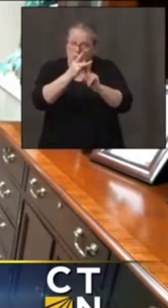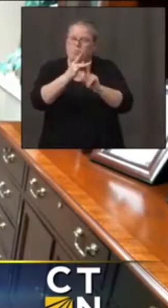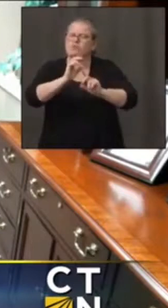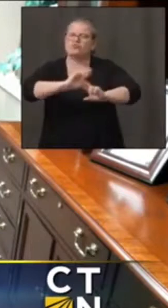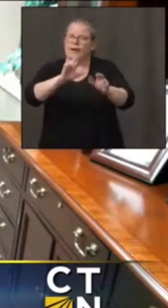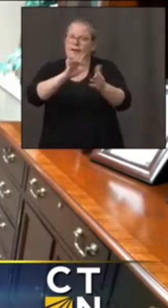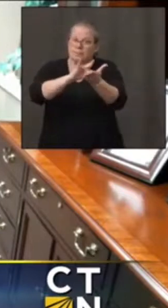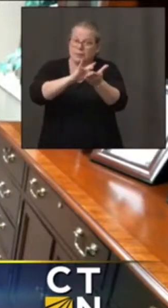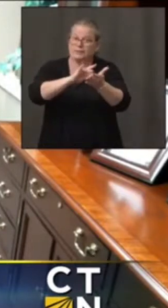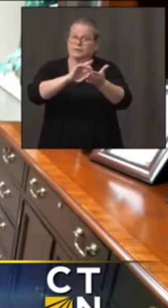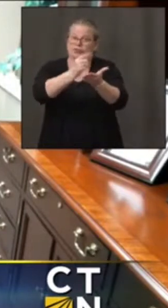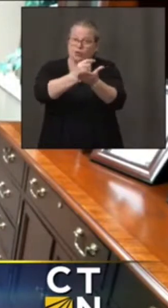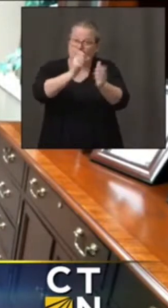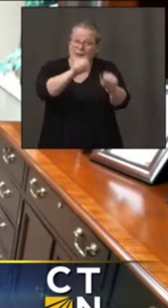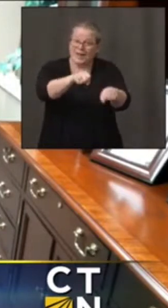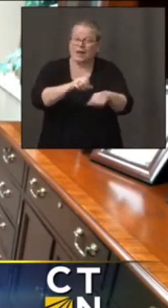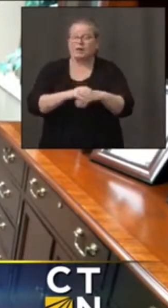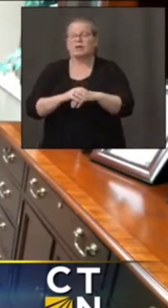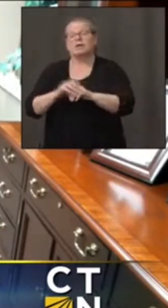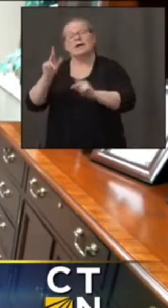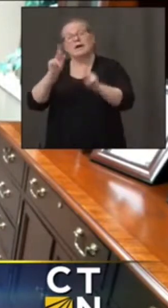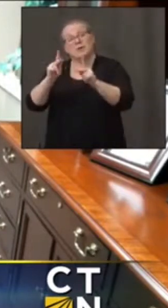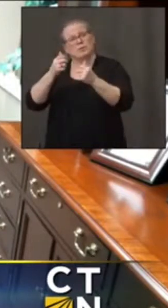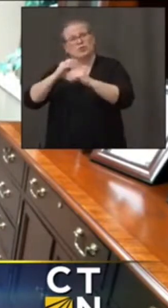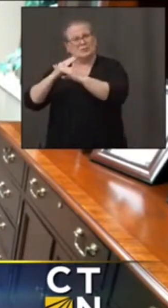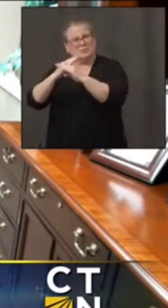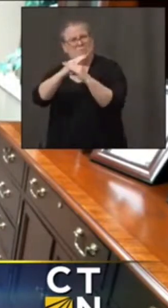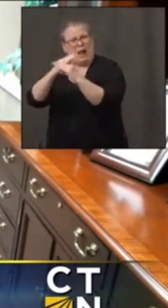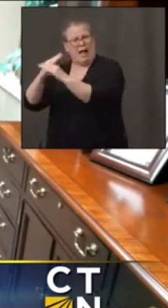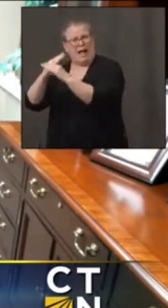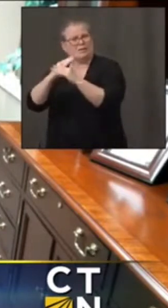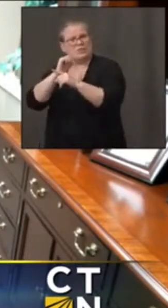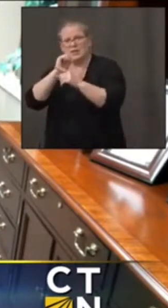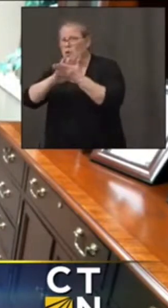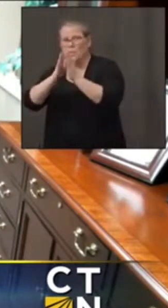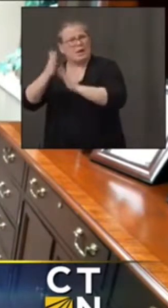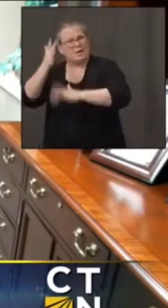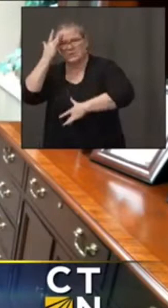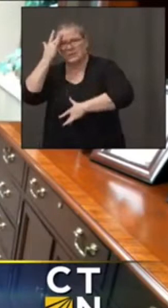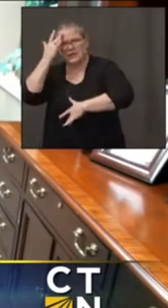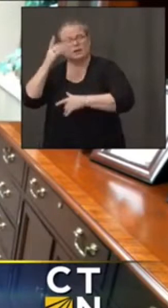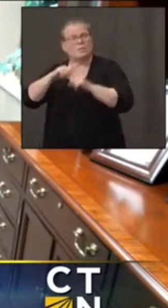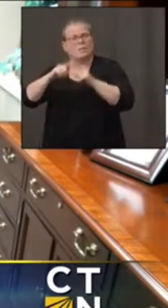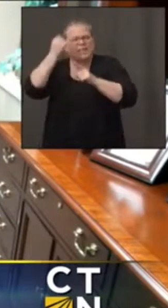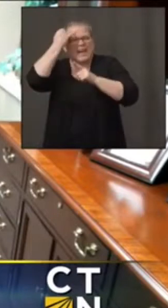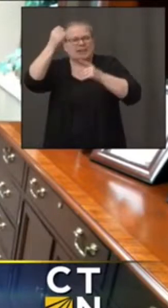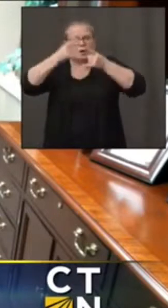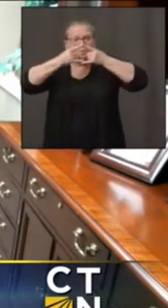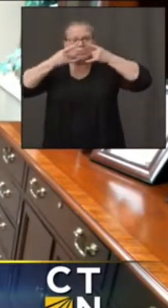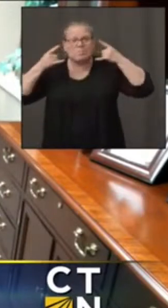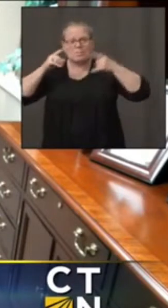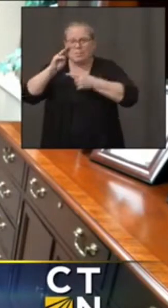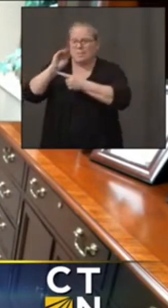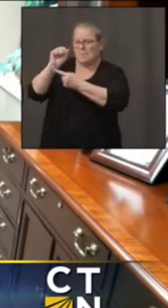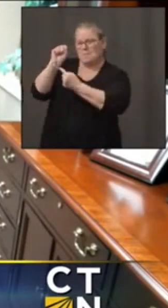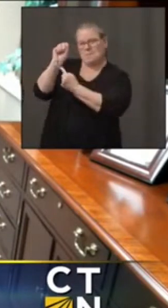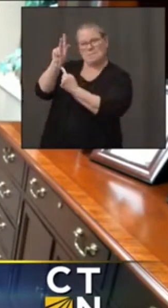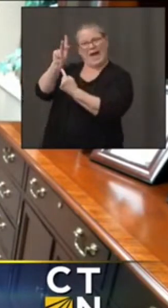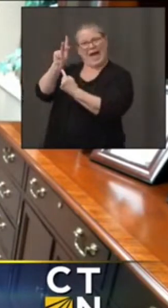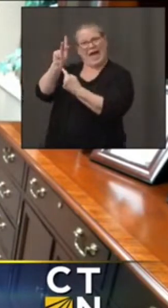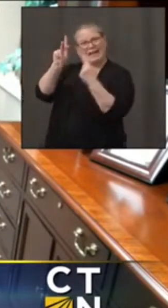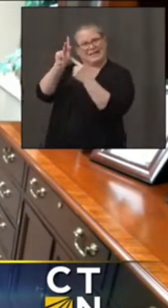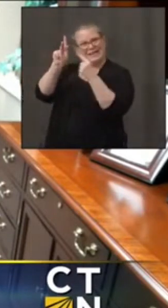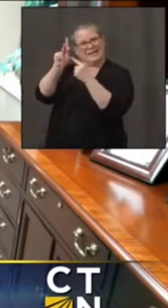ill. But the notion of a mask, it really does matter. The more we look